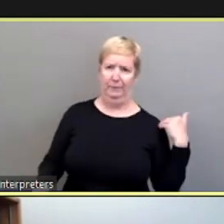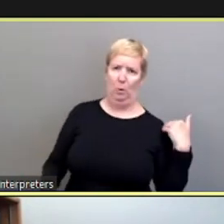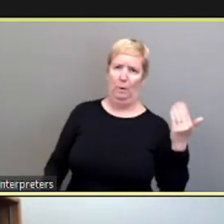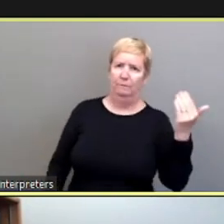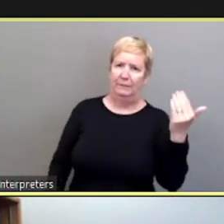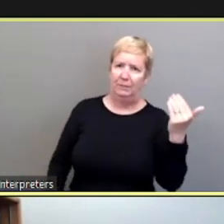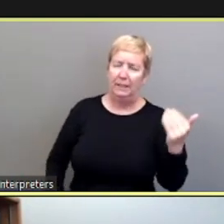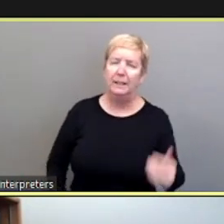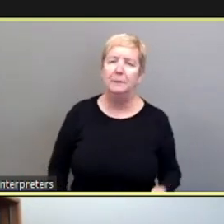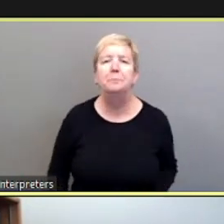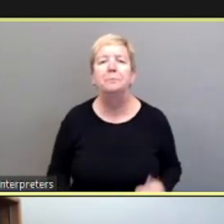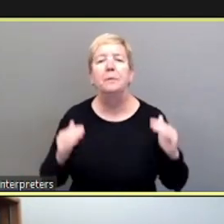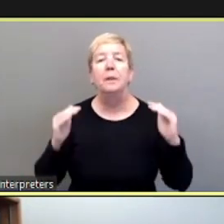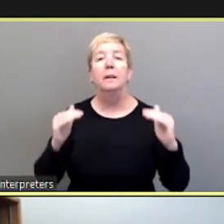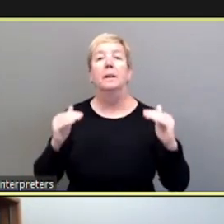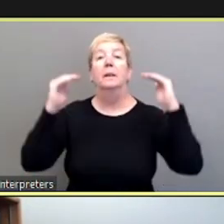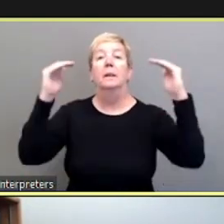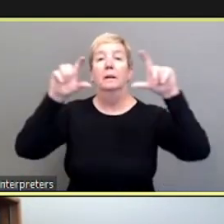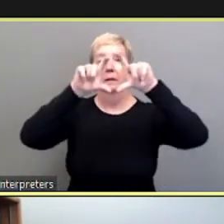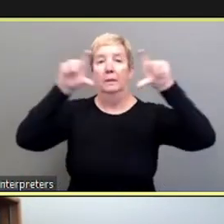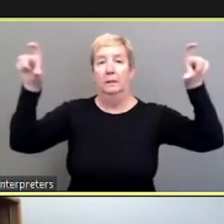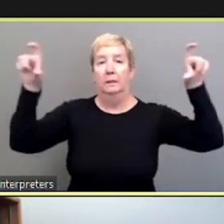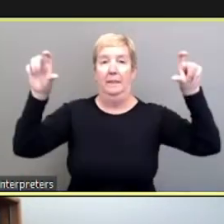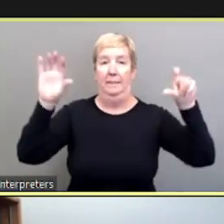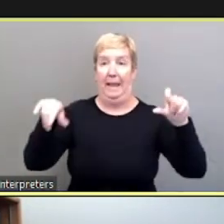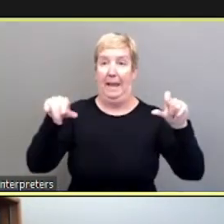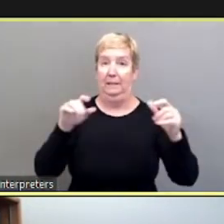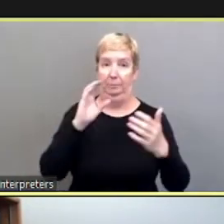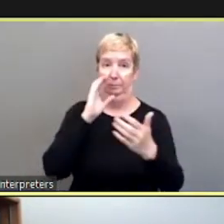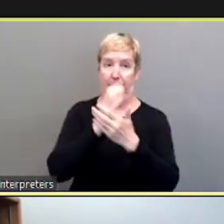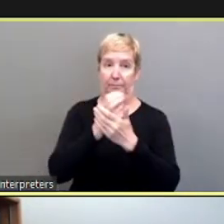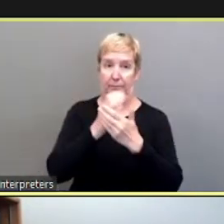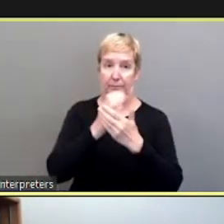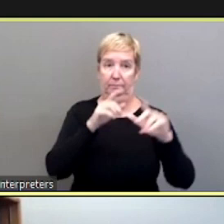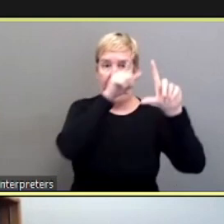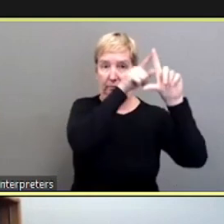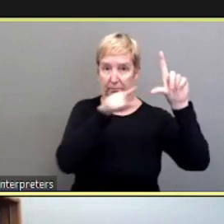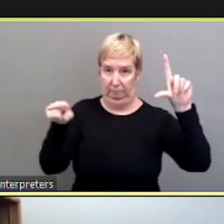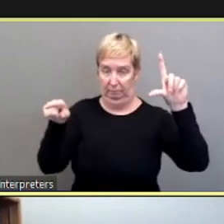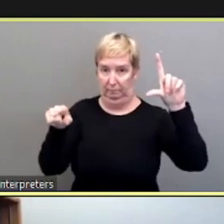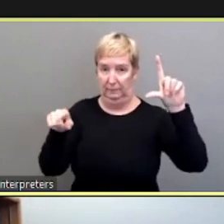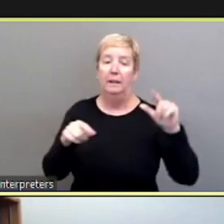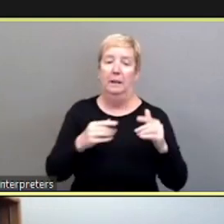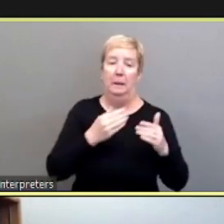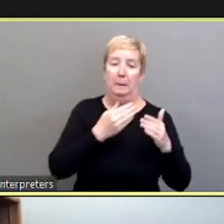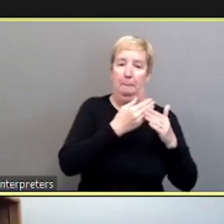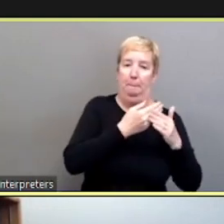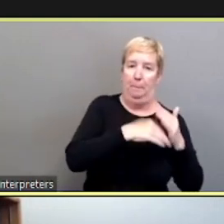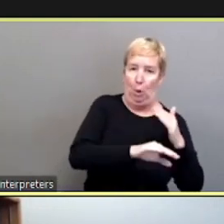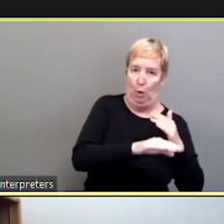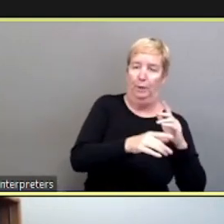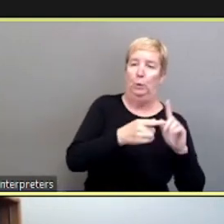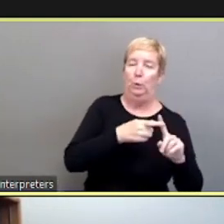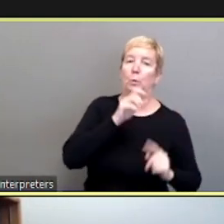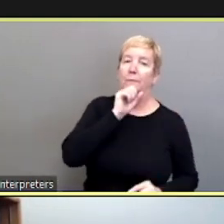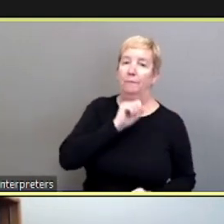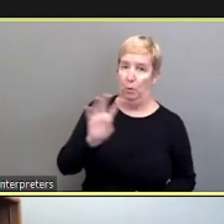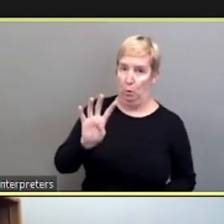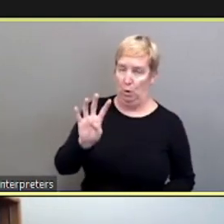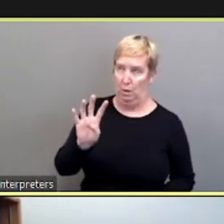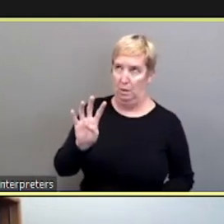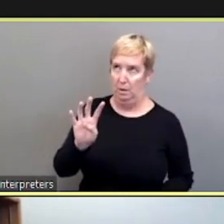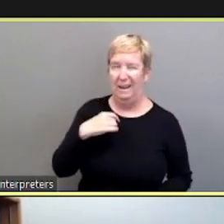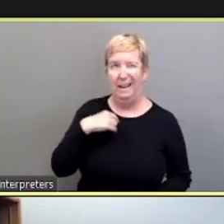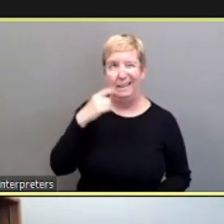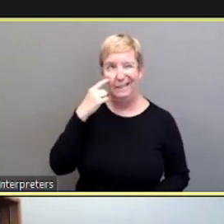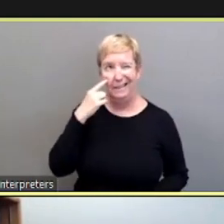The graph on the top are individuals 0 to 4, I believe. Sorry, I think the age